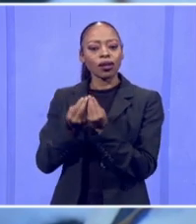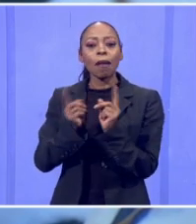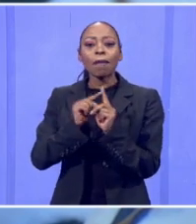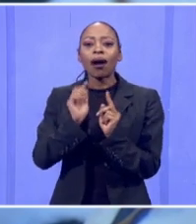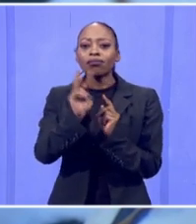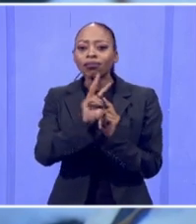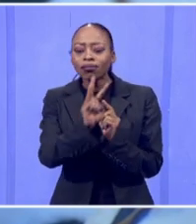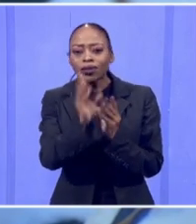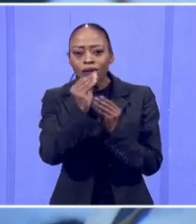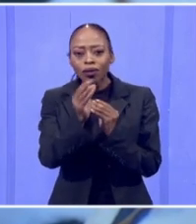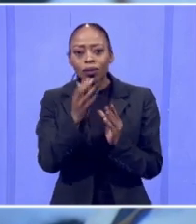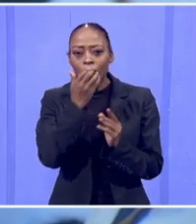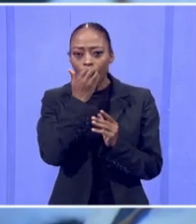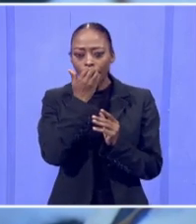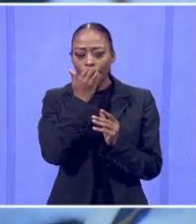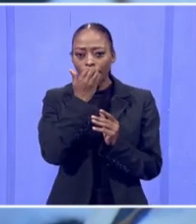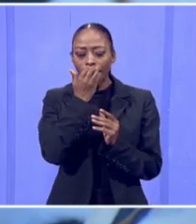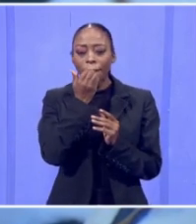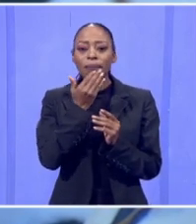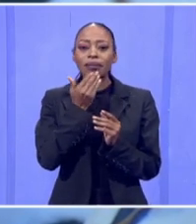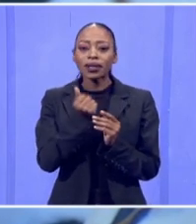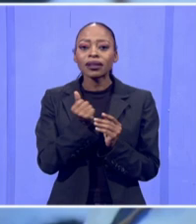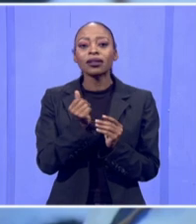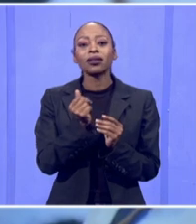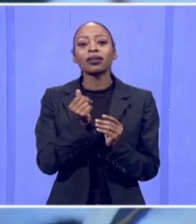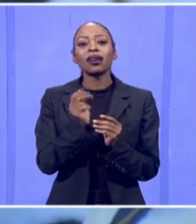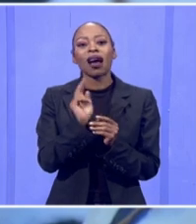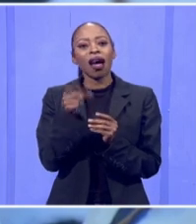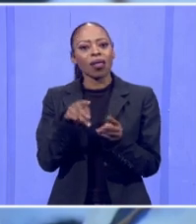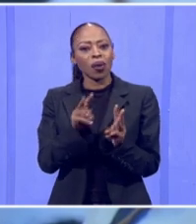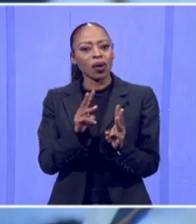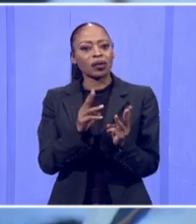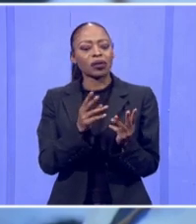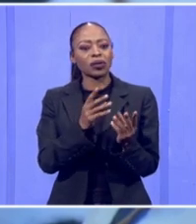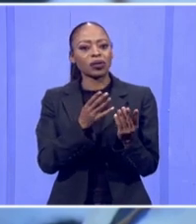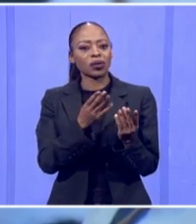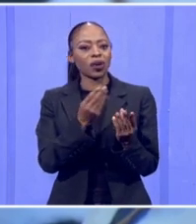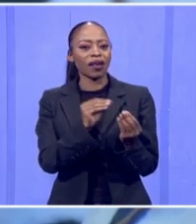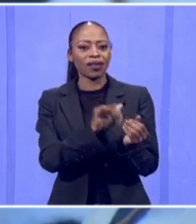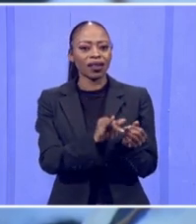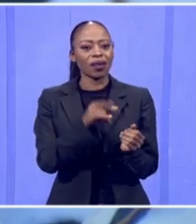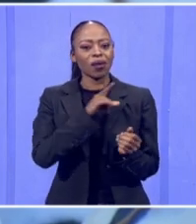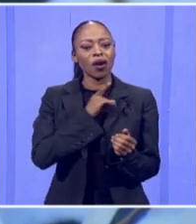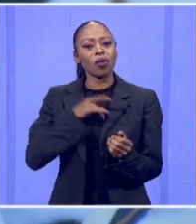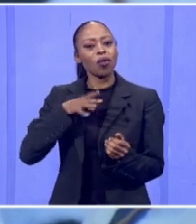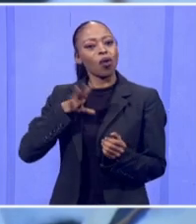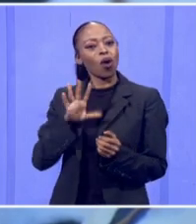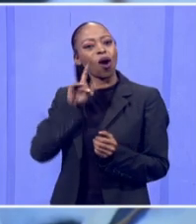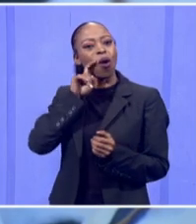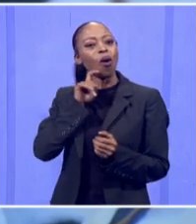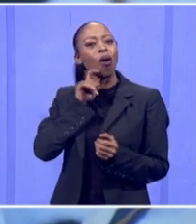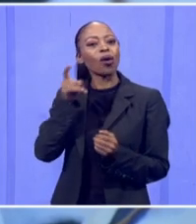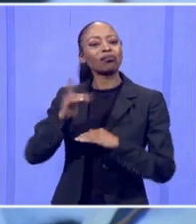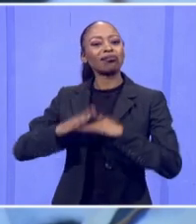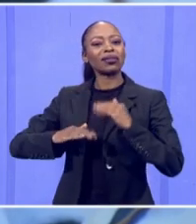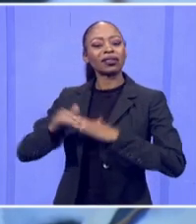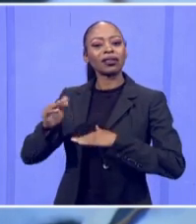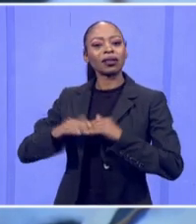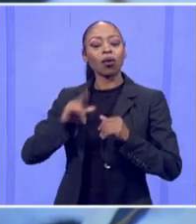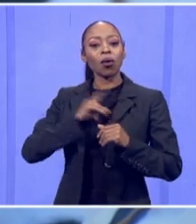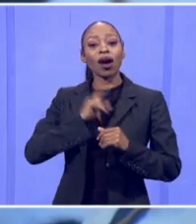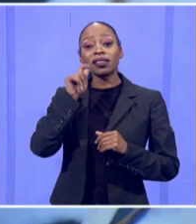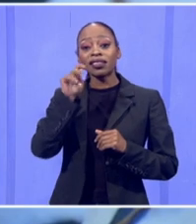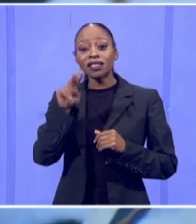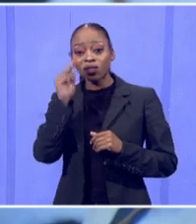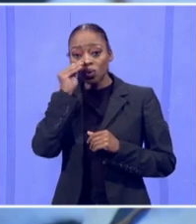to them, probably look at another form of a storeroom rather than keeping, you know, that old structure, because the media would